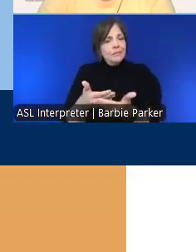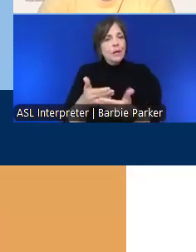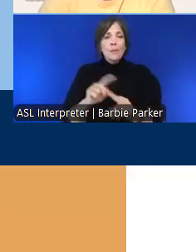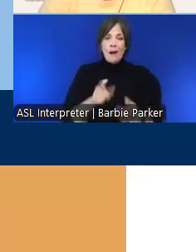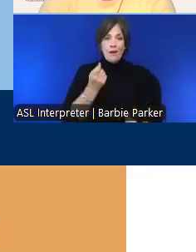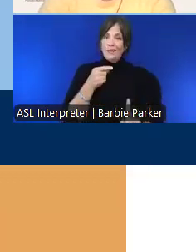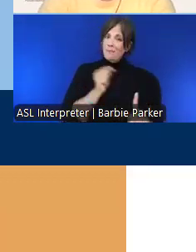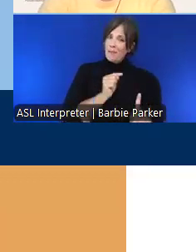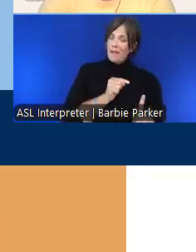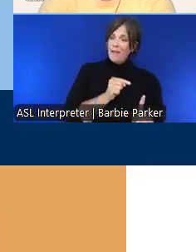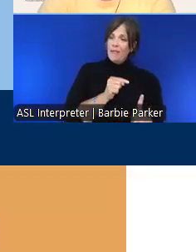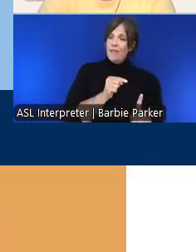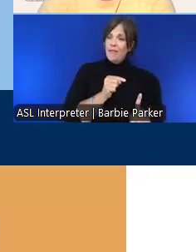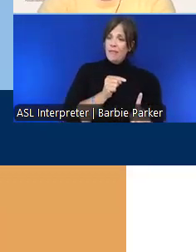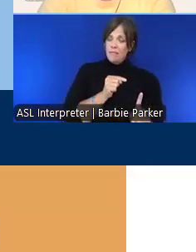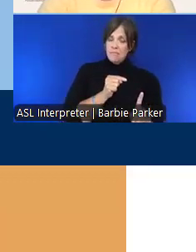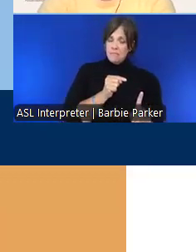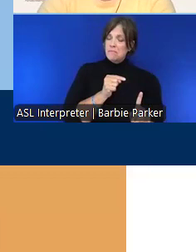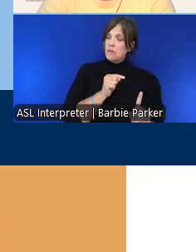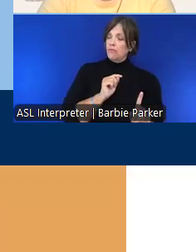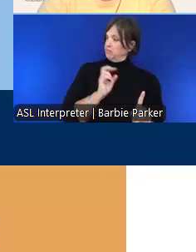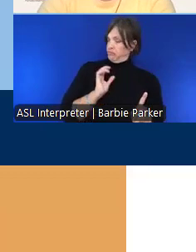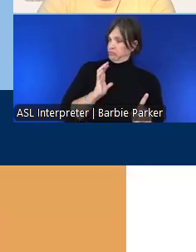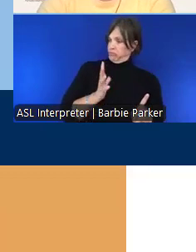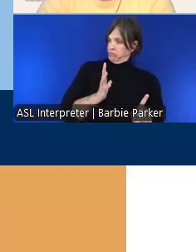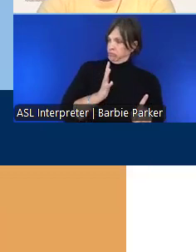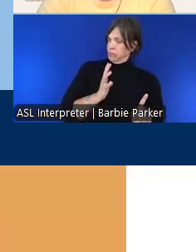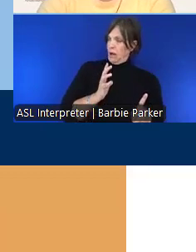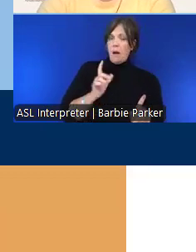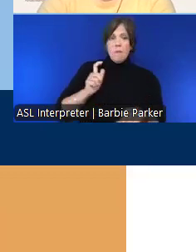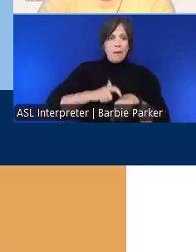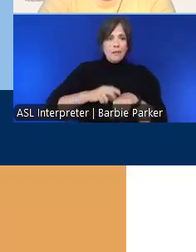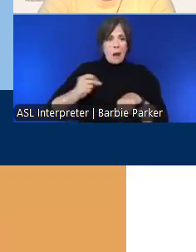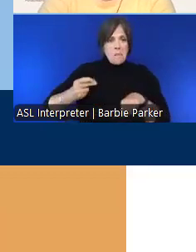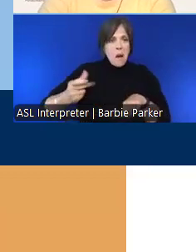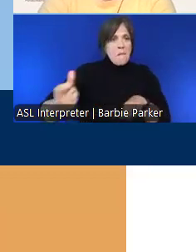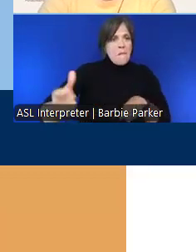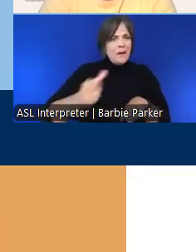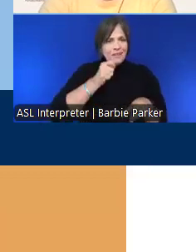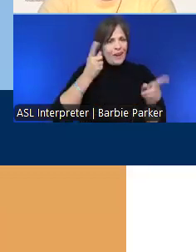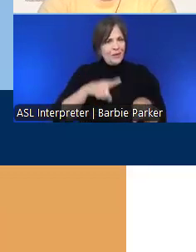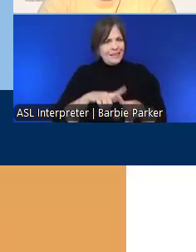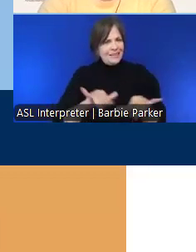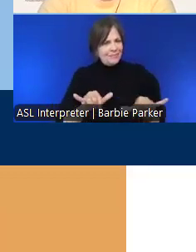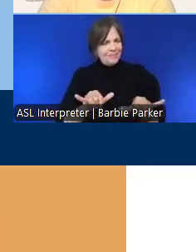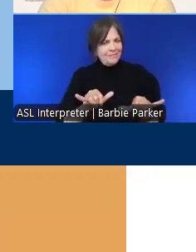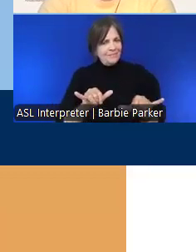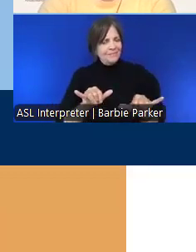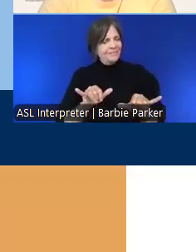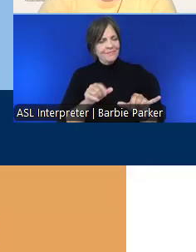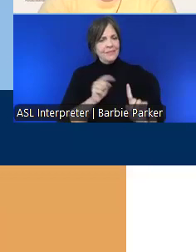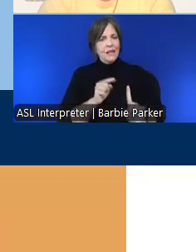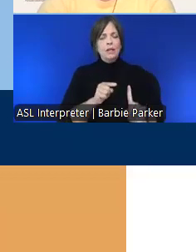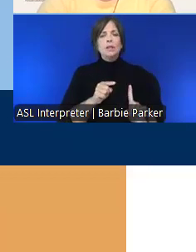they are moving forward in a timeline that was not agreed upon. And so when we think about consent again, it is at